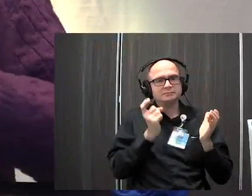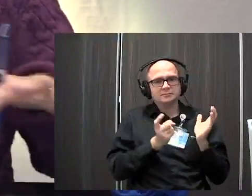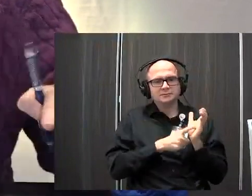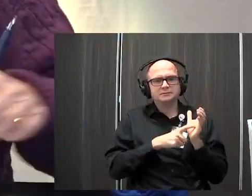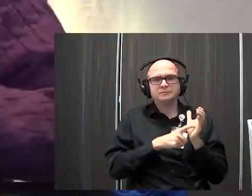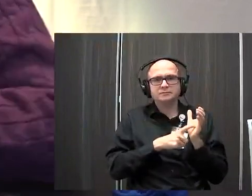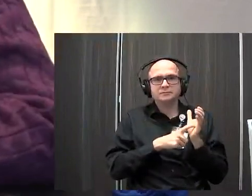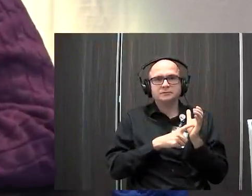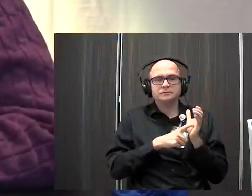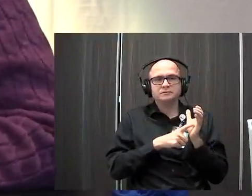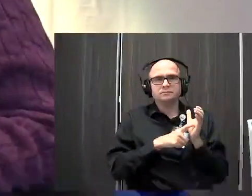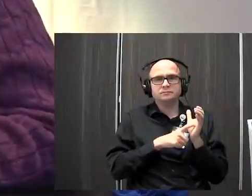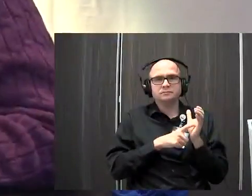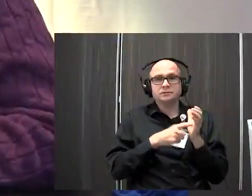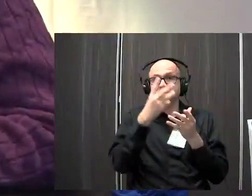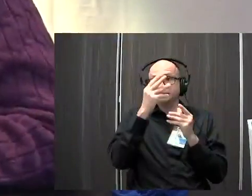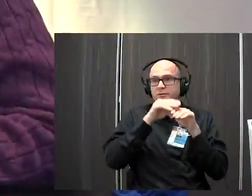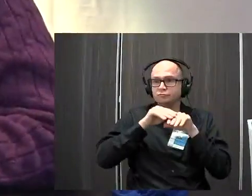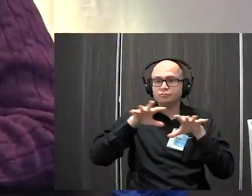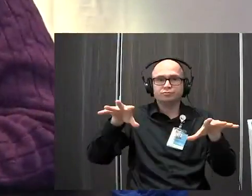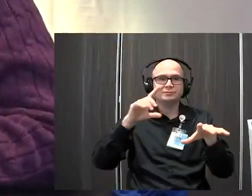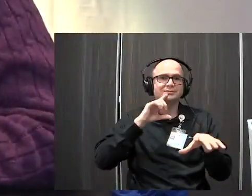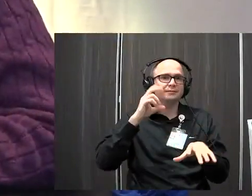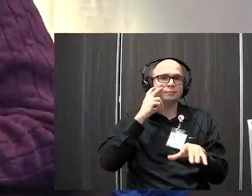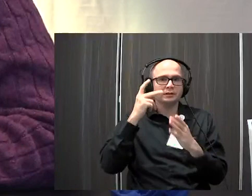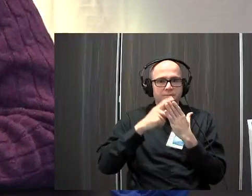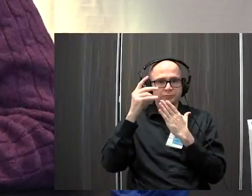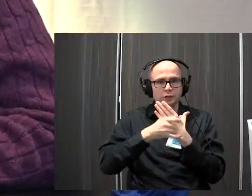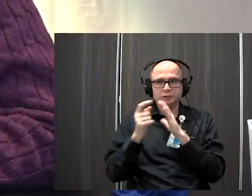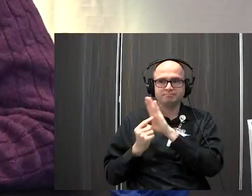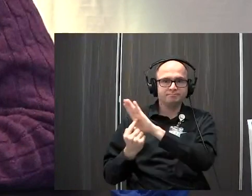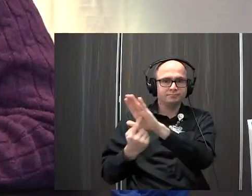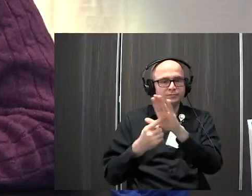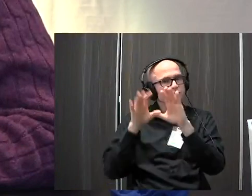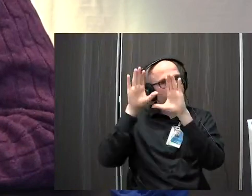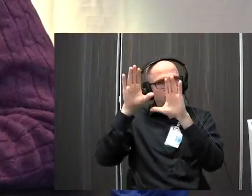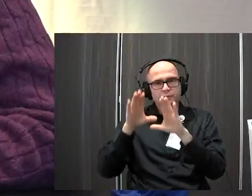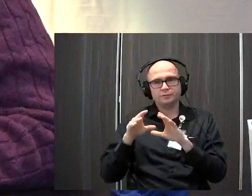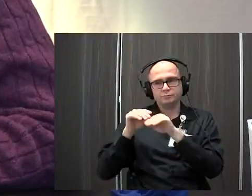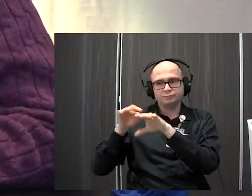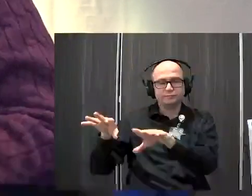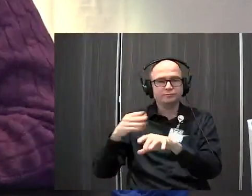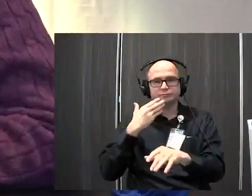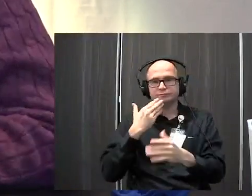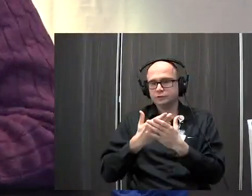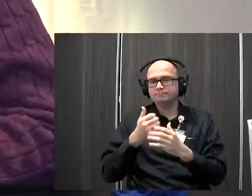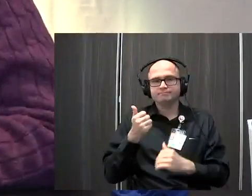even spreading this information out through the deaf-blind projects would be a great dissemination strategy